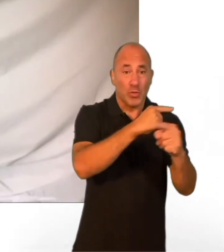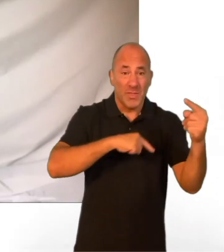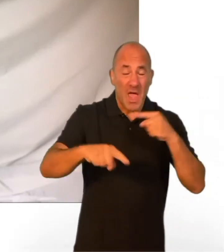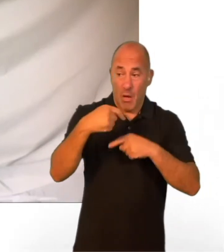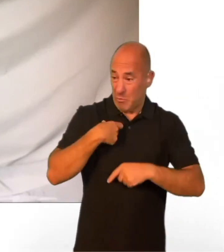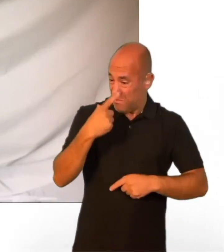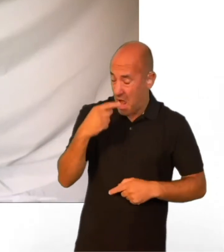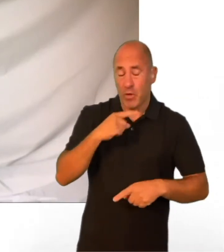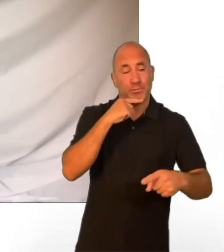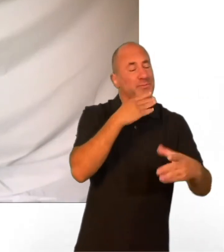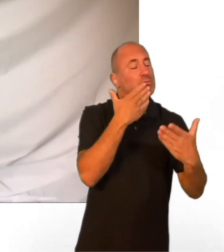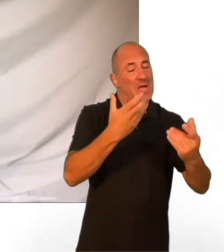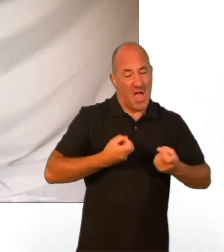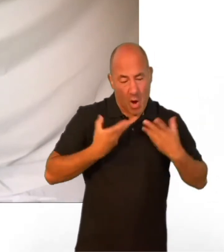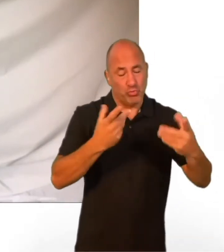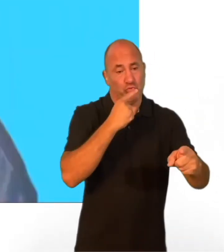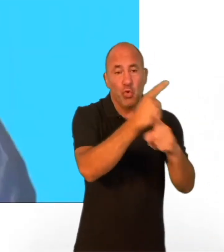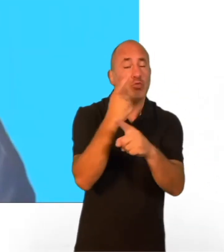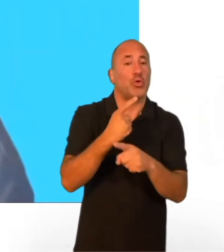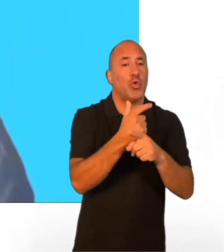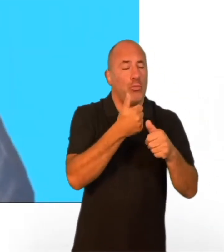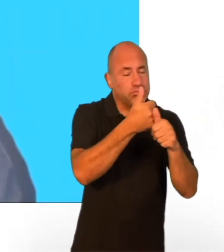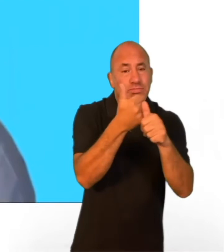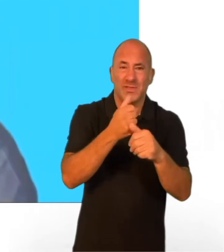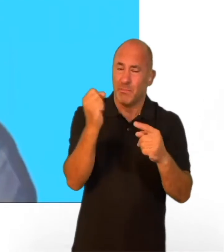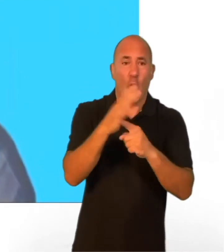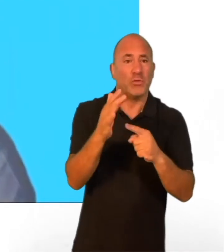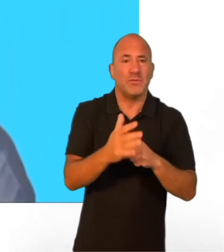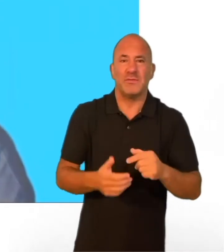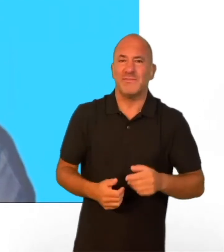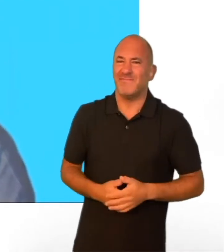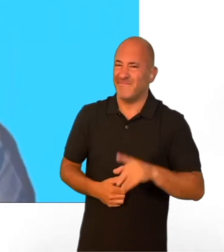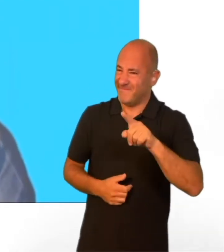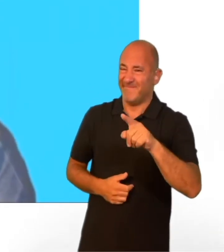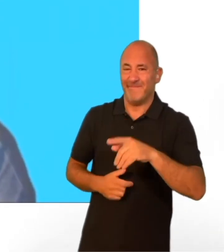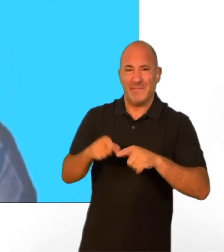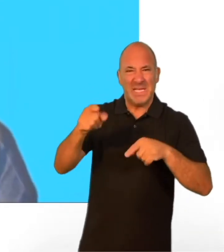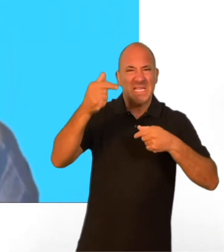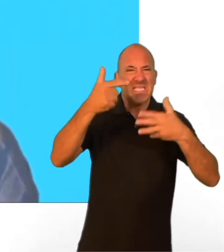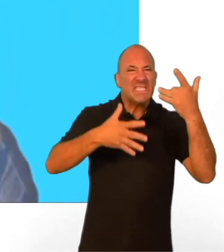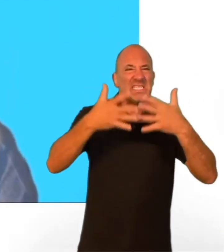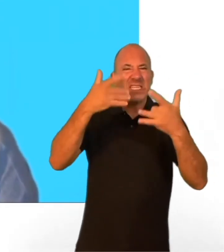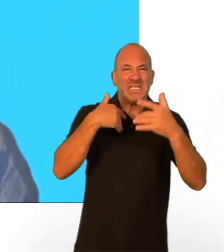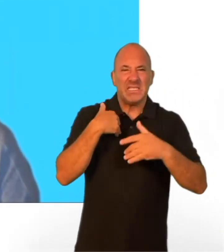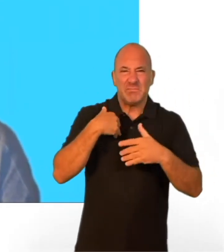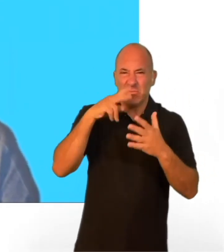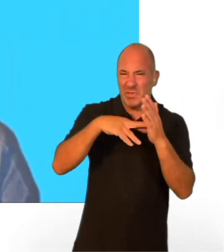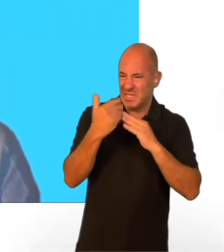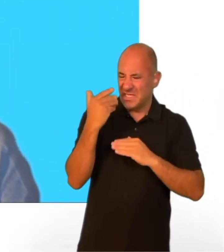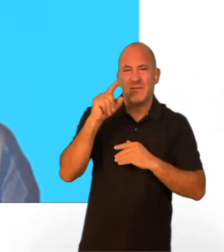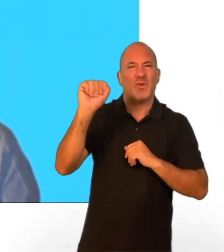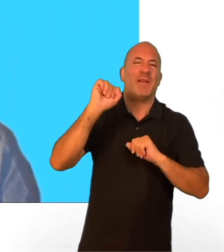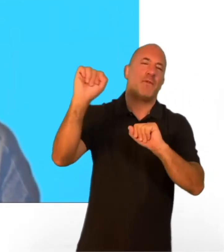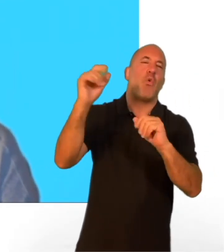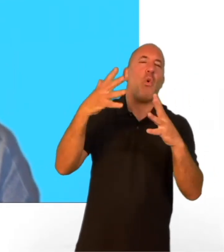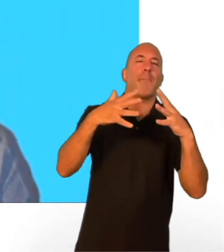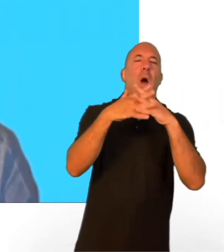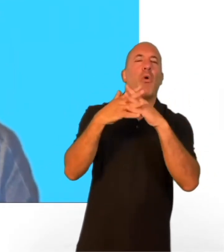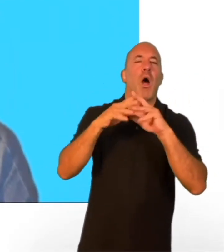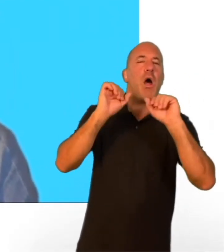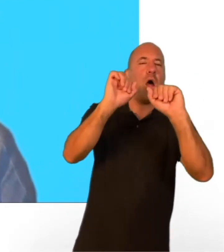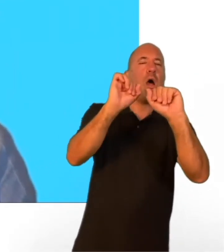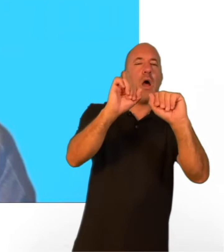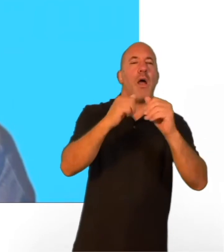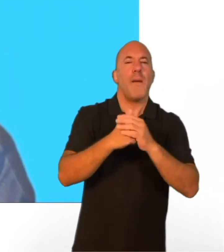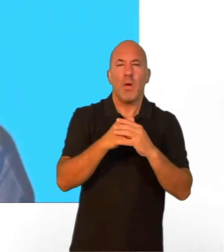have the capacity is so important. Yeah, I was thinking about this statistic I read recently, which it was for the US, but